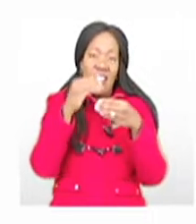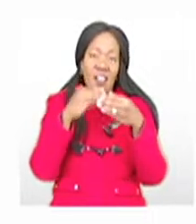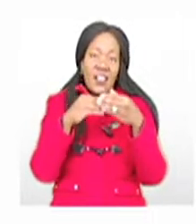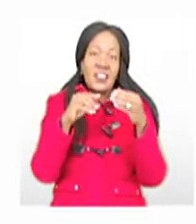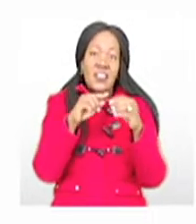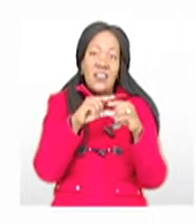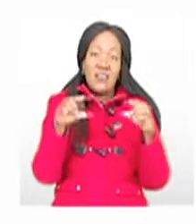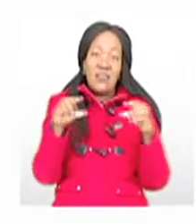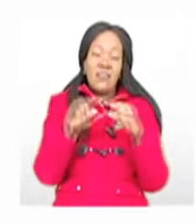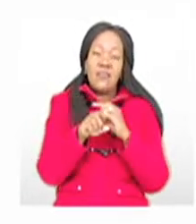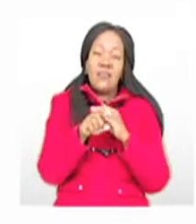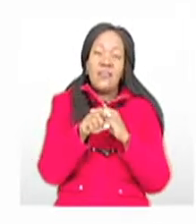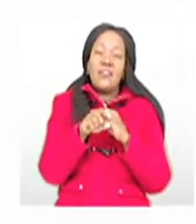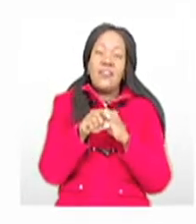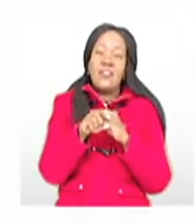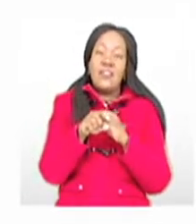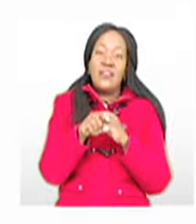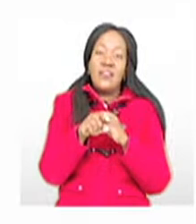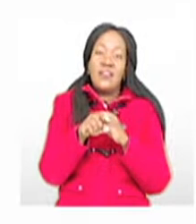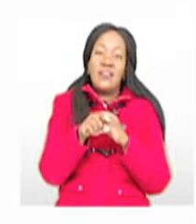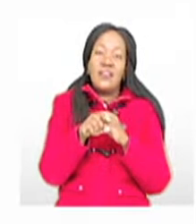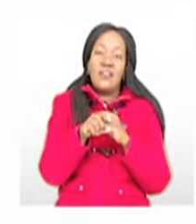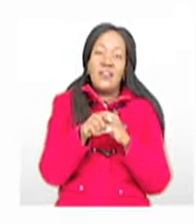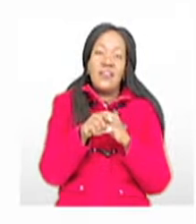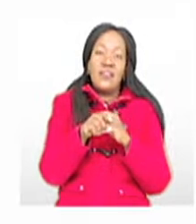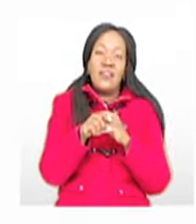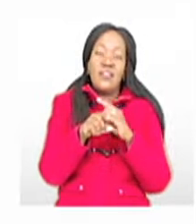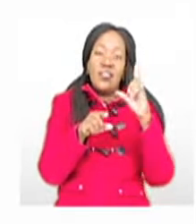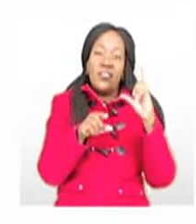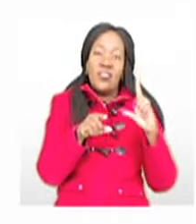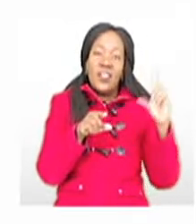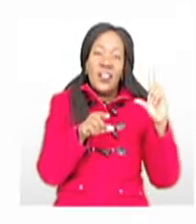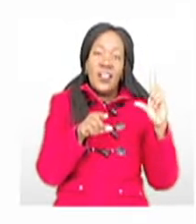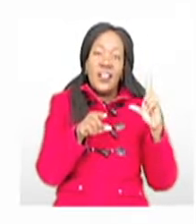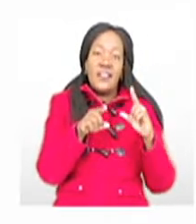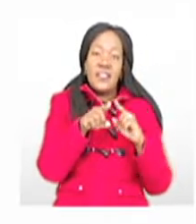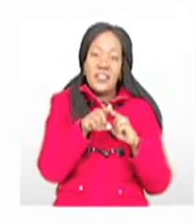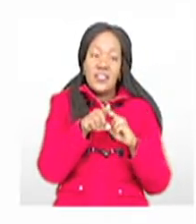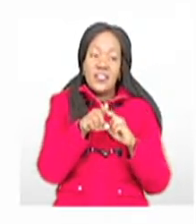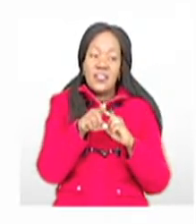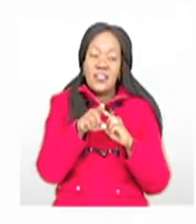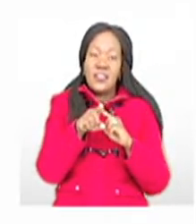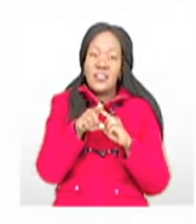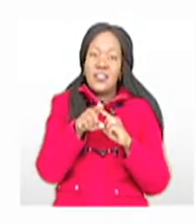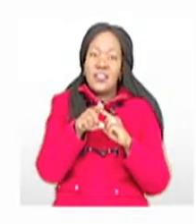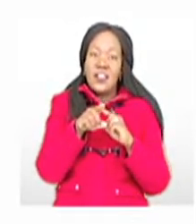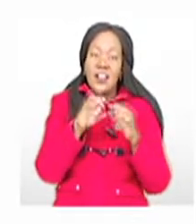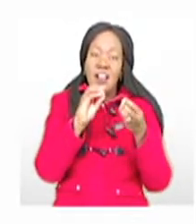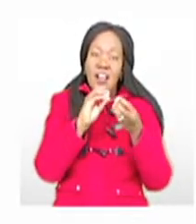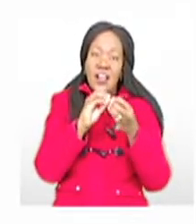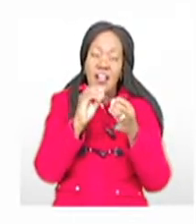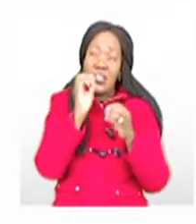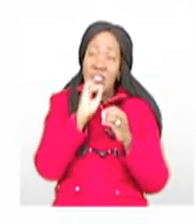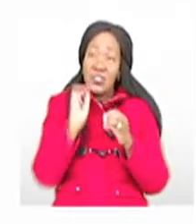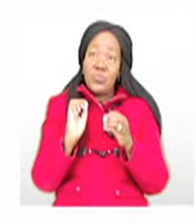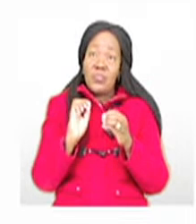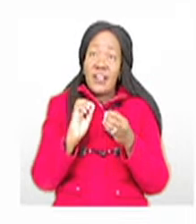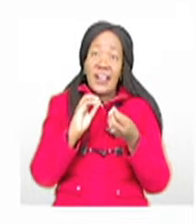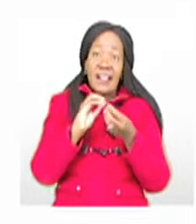second row on the left-hand side in your booklet. Write the missing